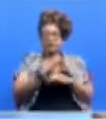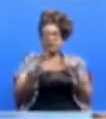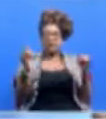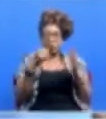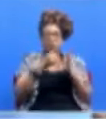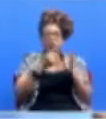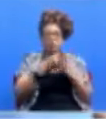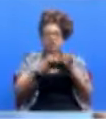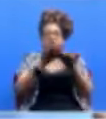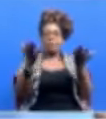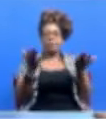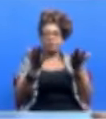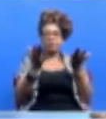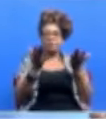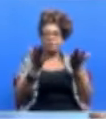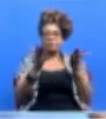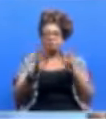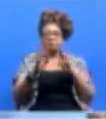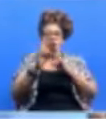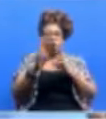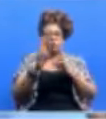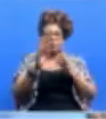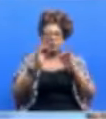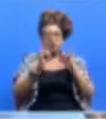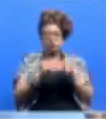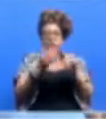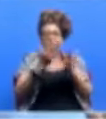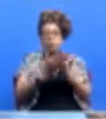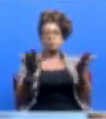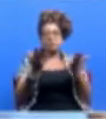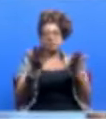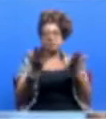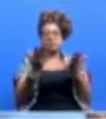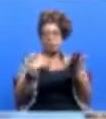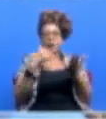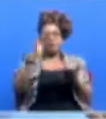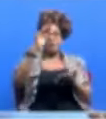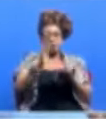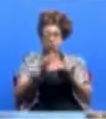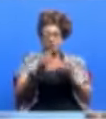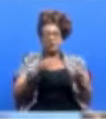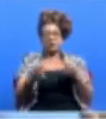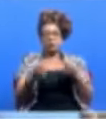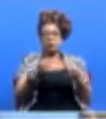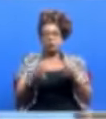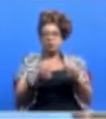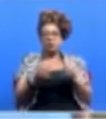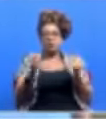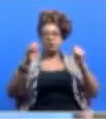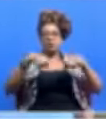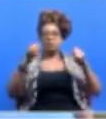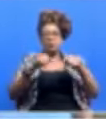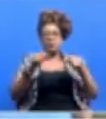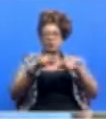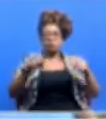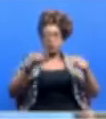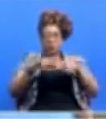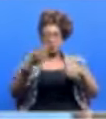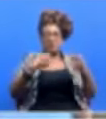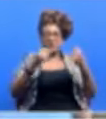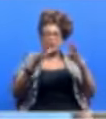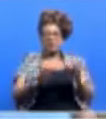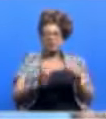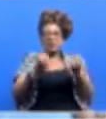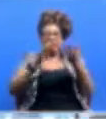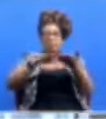include everybody. Dennis hopes that this new equipment will cut cost on charcoal and enable the Smokie sellers save more